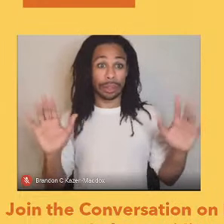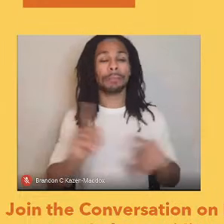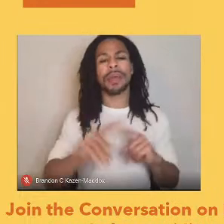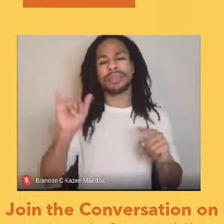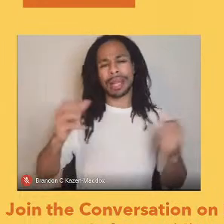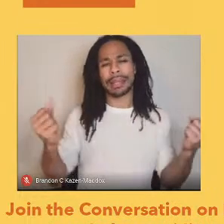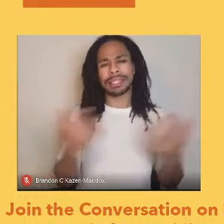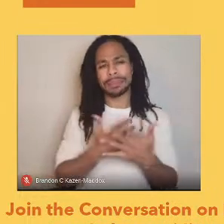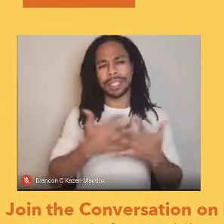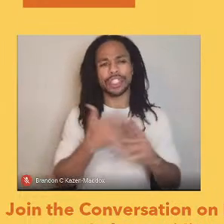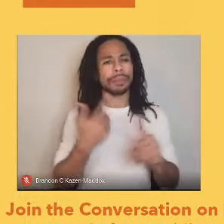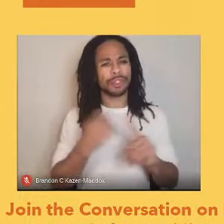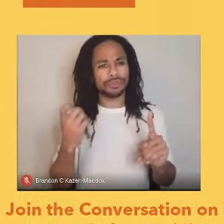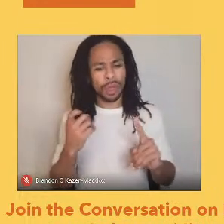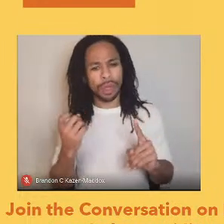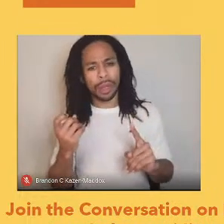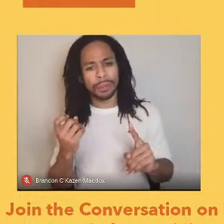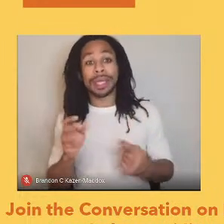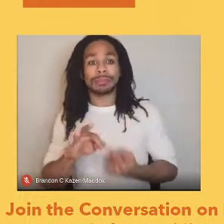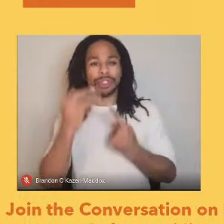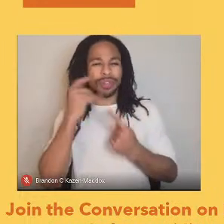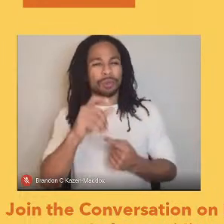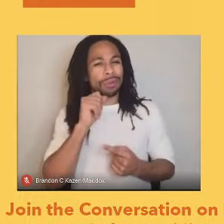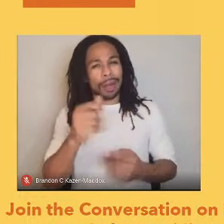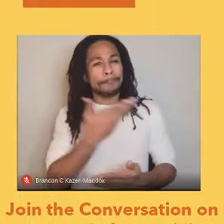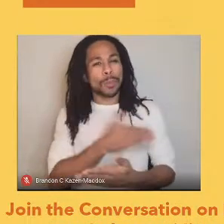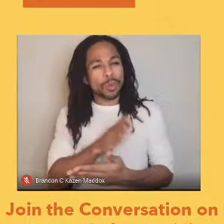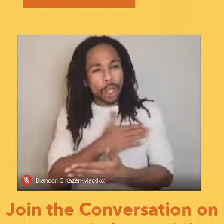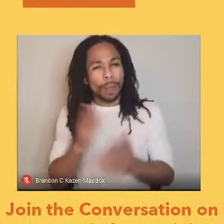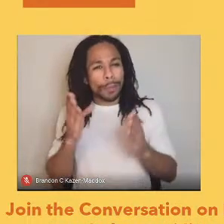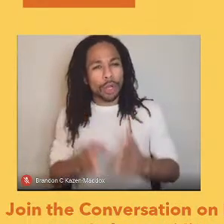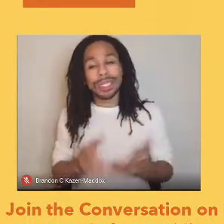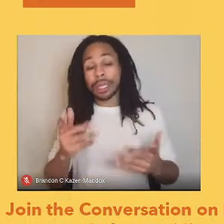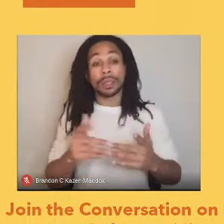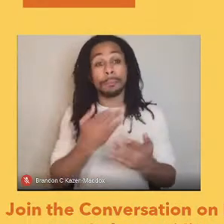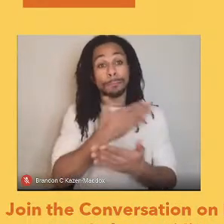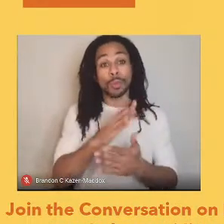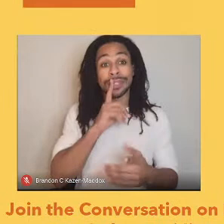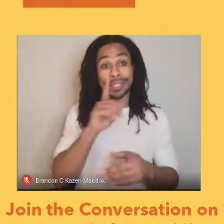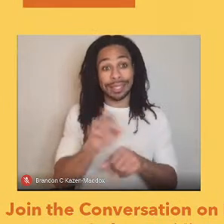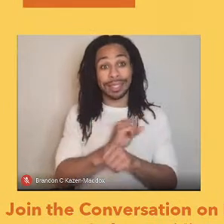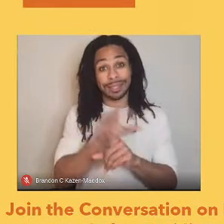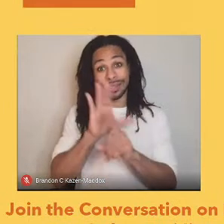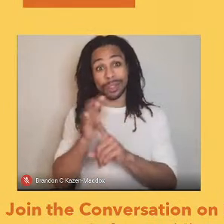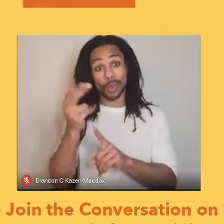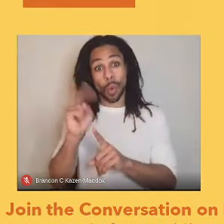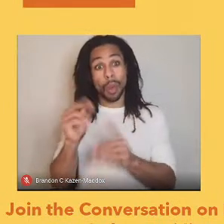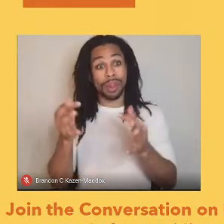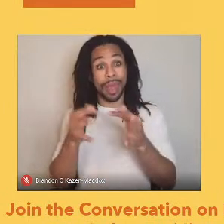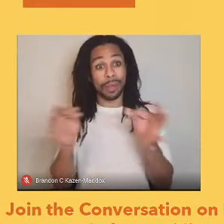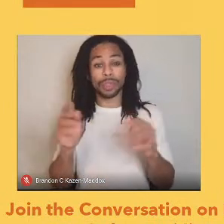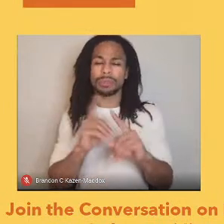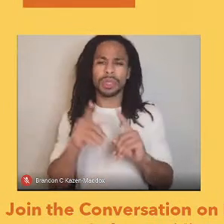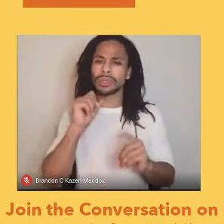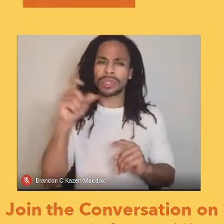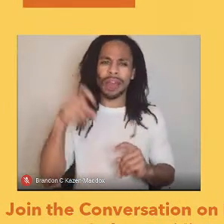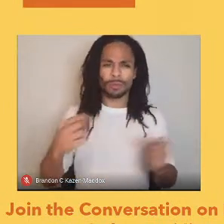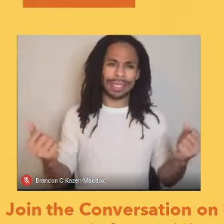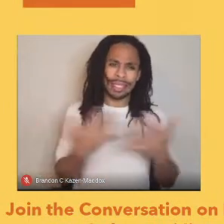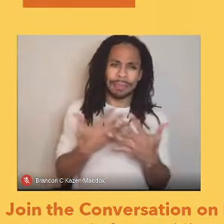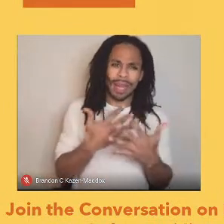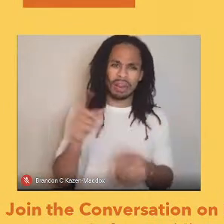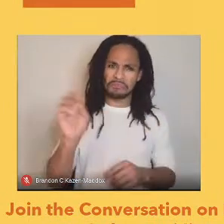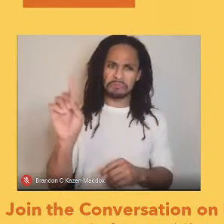comes from, because especially if you're not a musical person, it's a very different language. But it doesn't have to be. It doesn't have to be intimidating. I think just starting